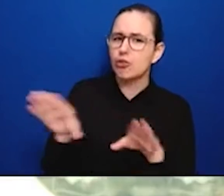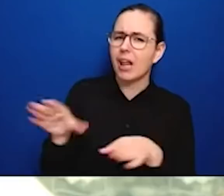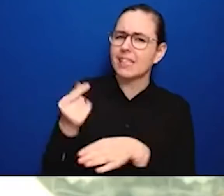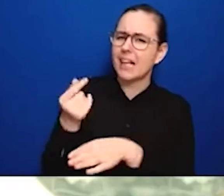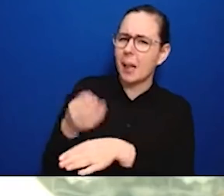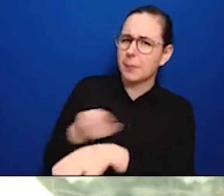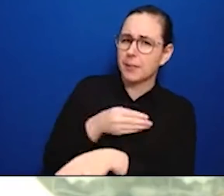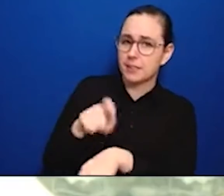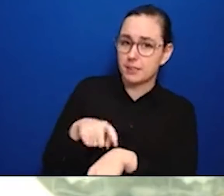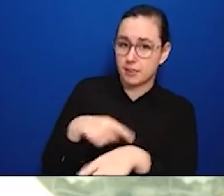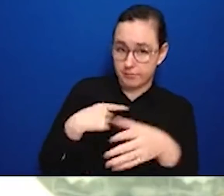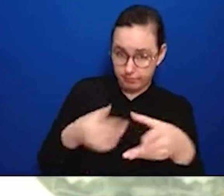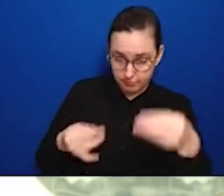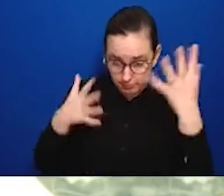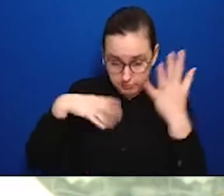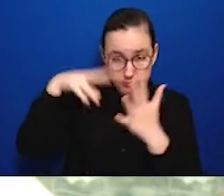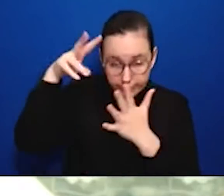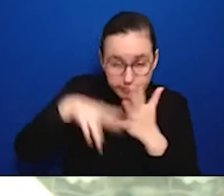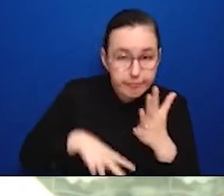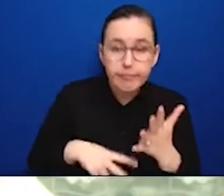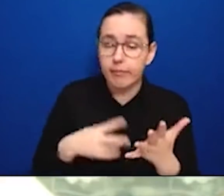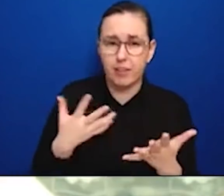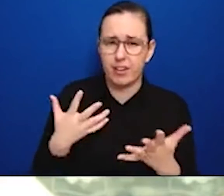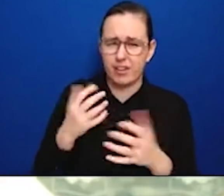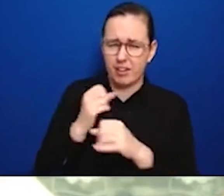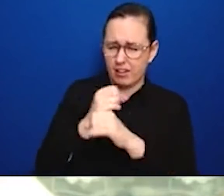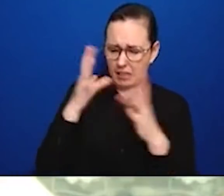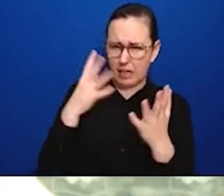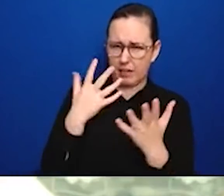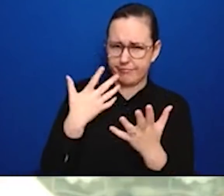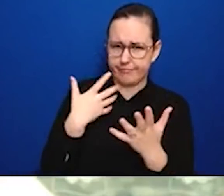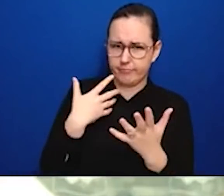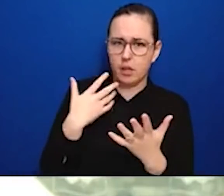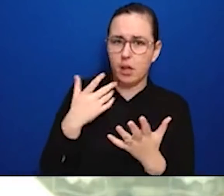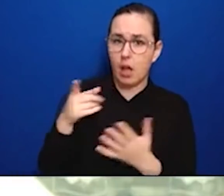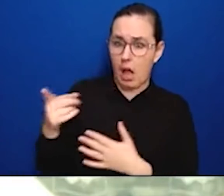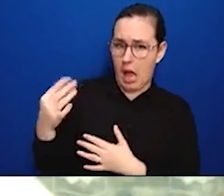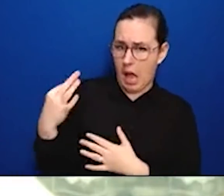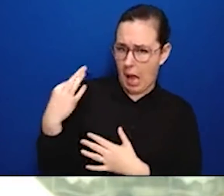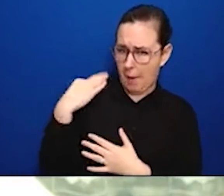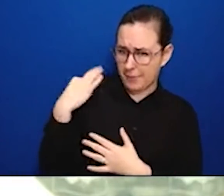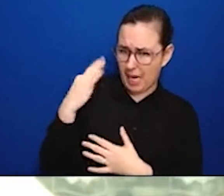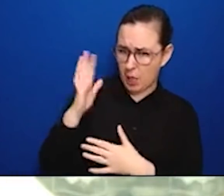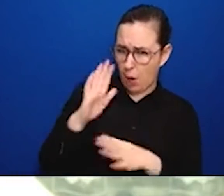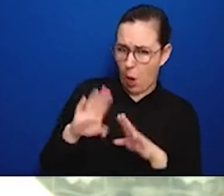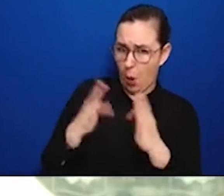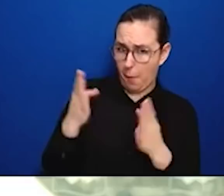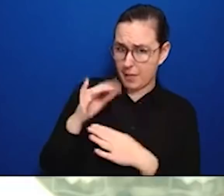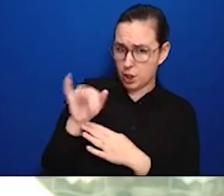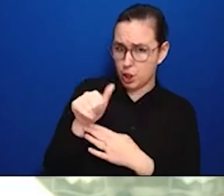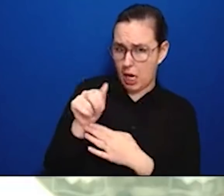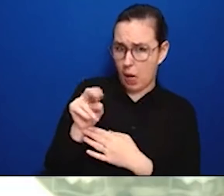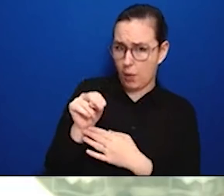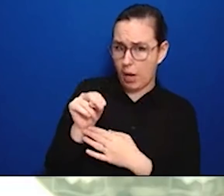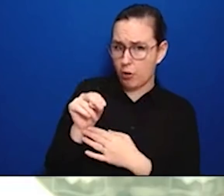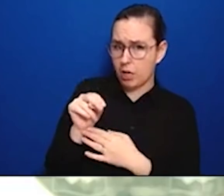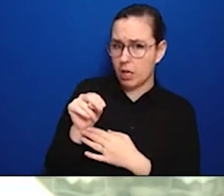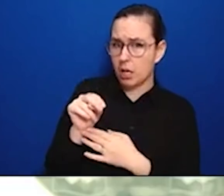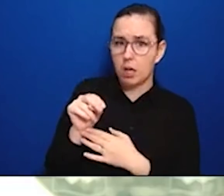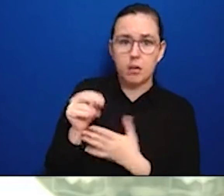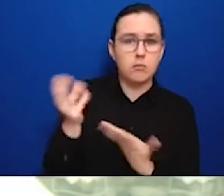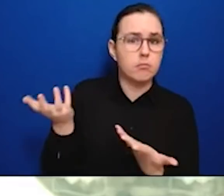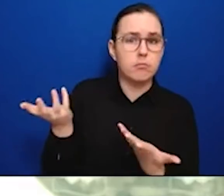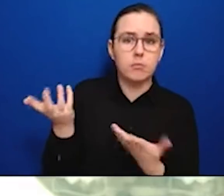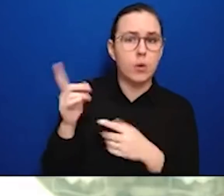the grant program will open in January. So how soon can businesses expect to actually receive the money? And